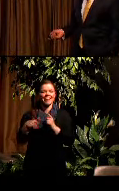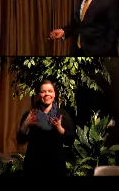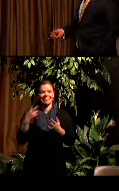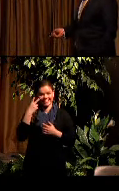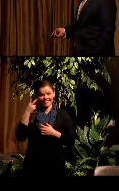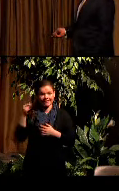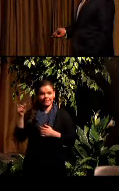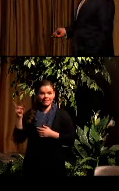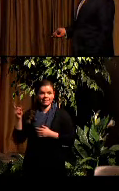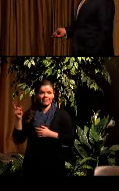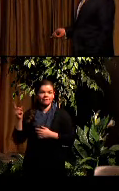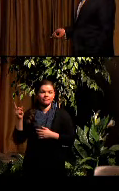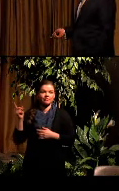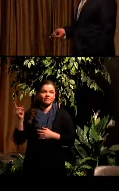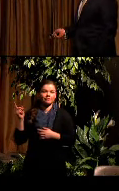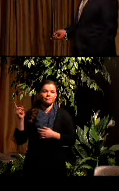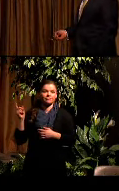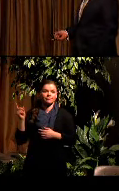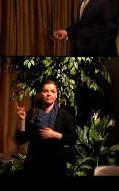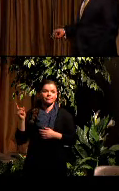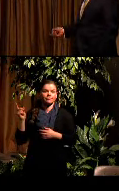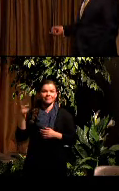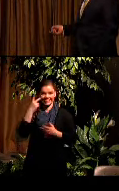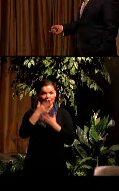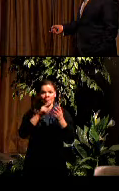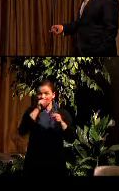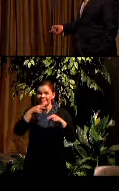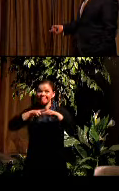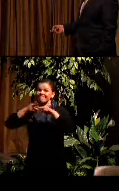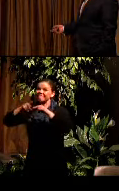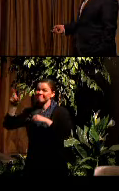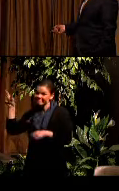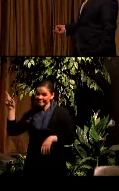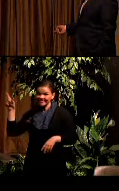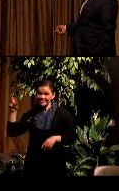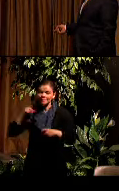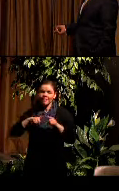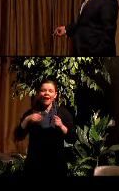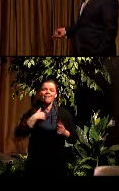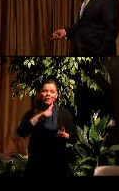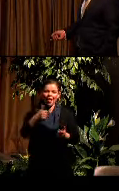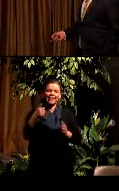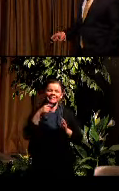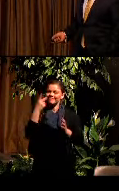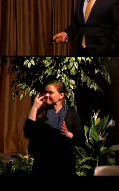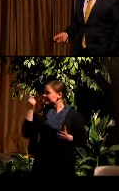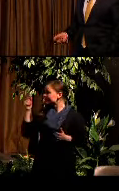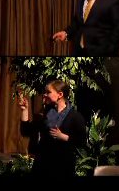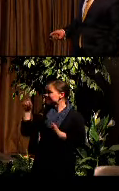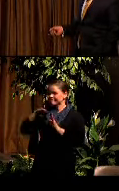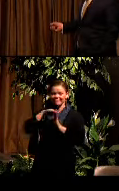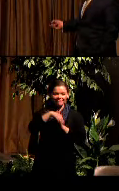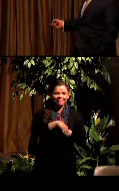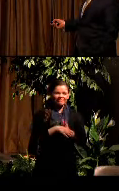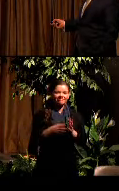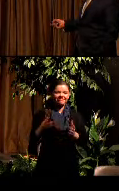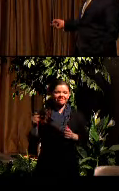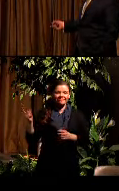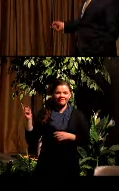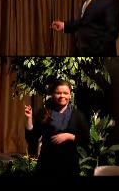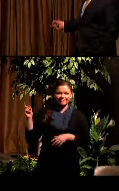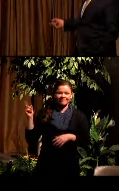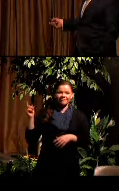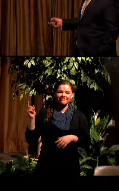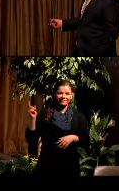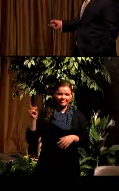populations really increasing. But other species, like migratory shorebirds, have been declining rapidly. The red